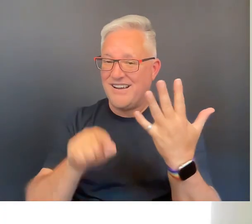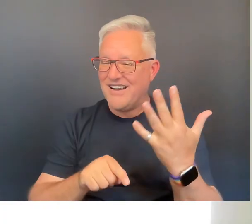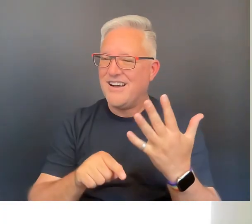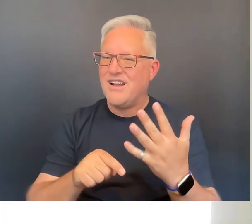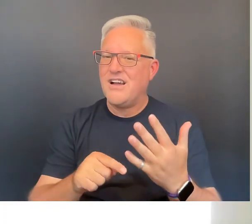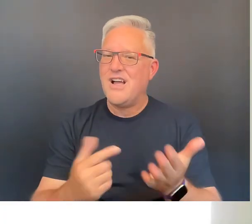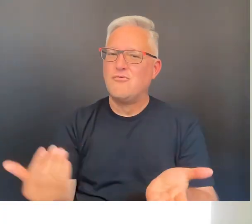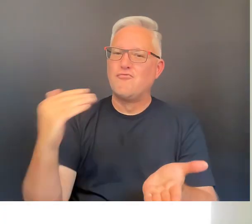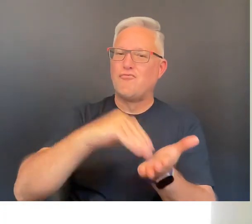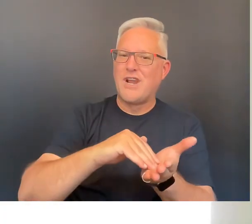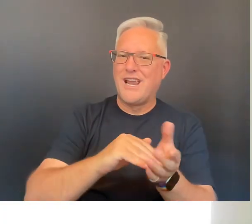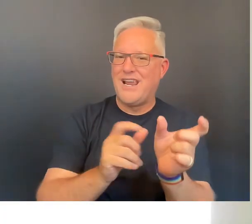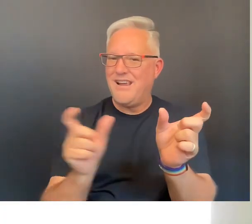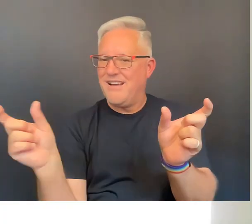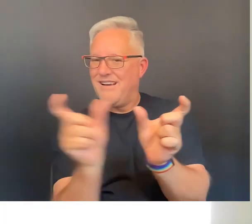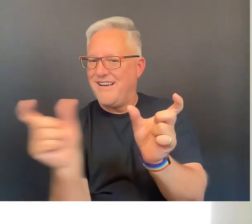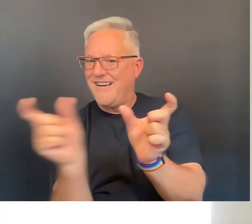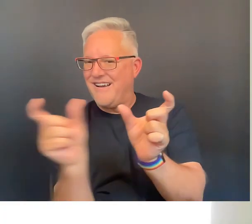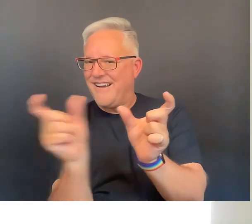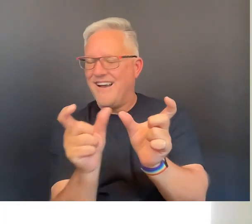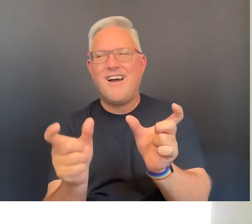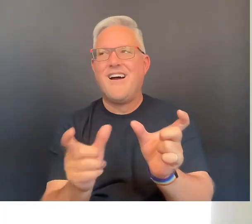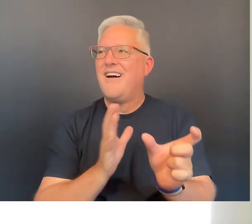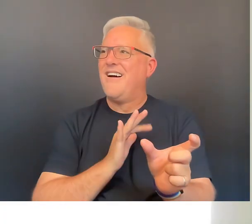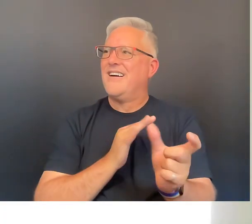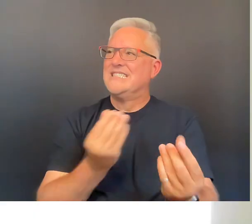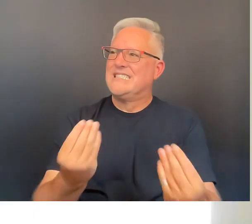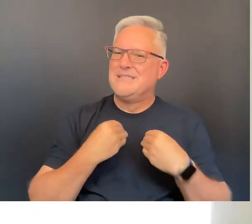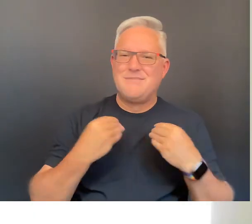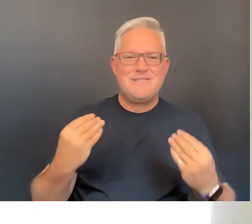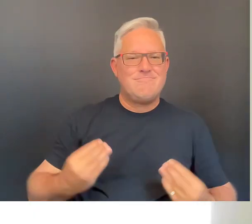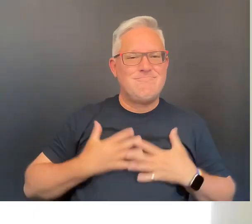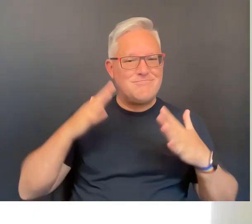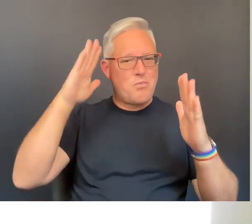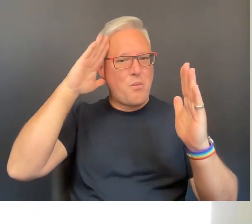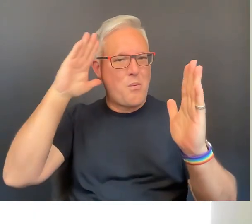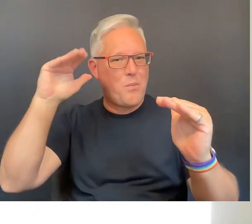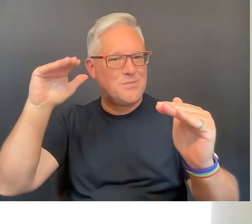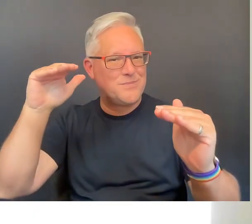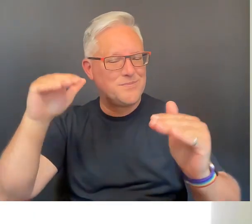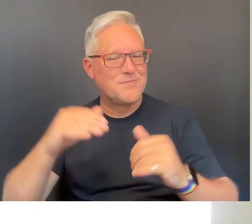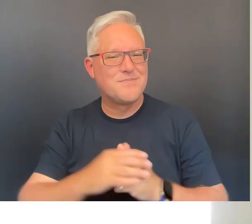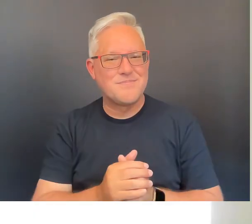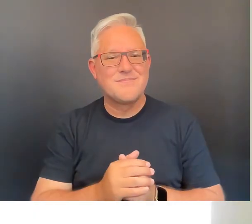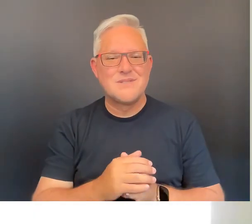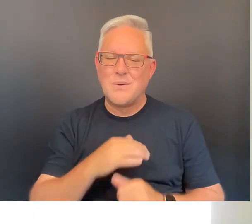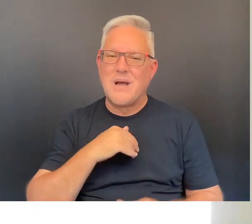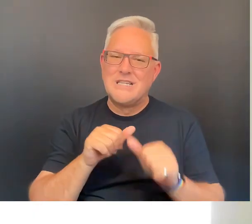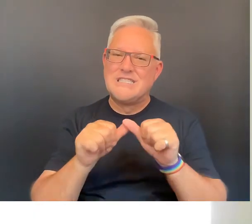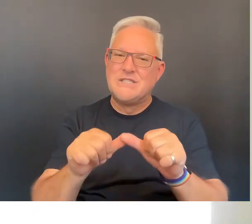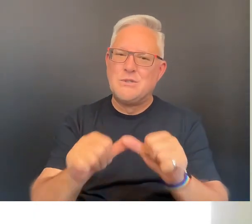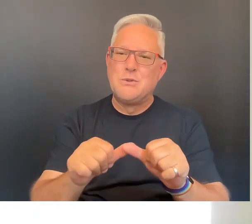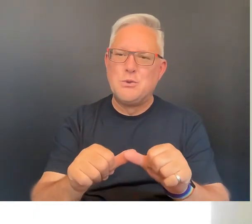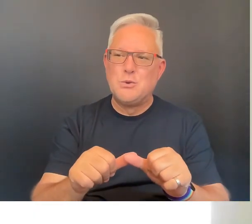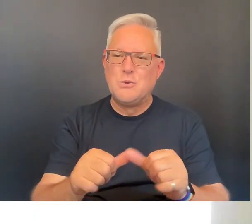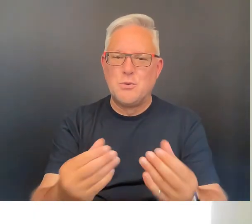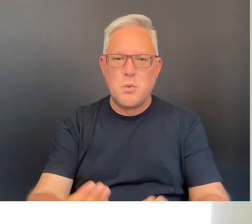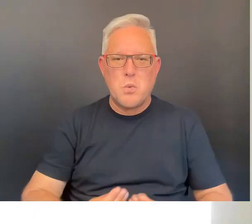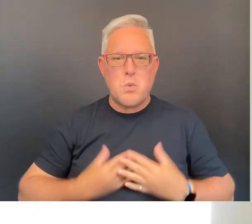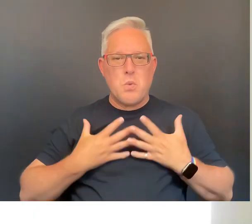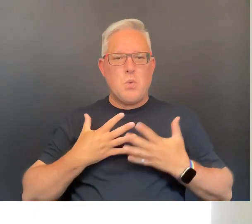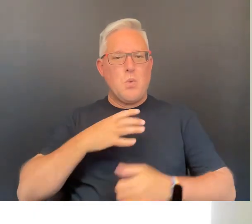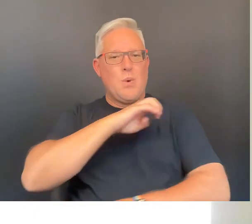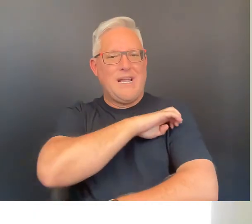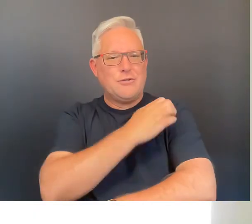are my just kind of hopes in this work, where I'm continuing to find